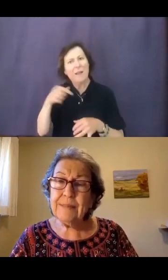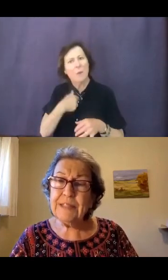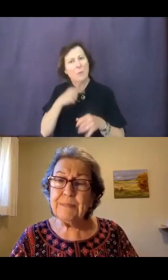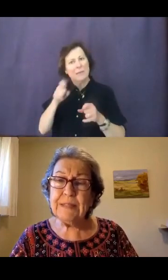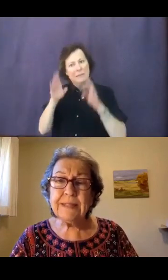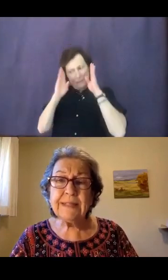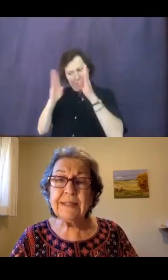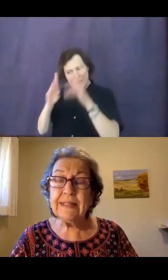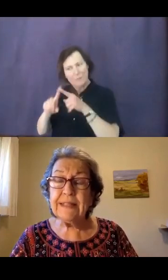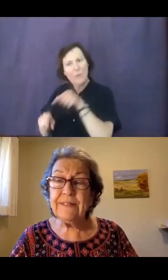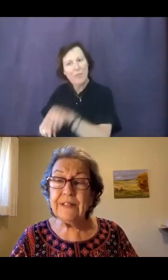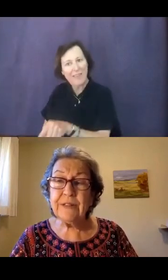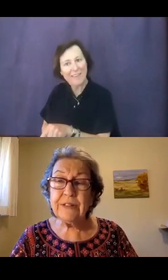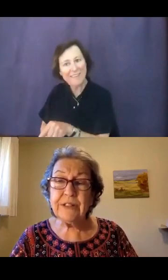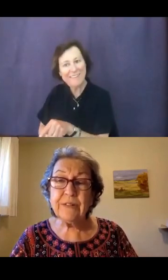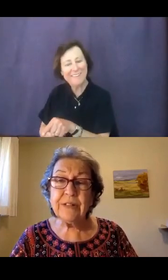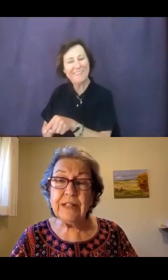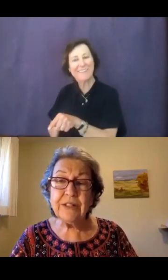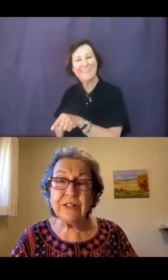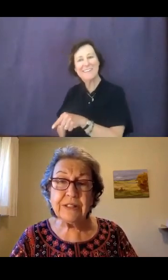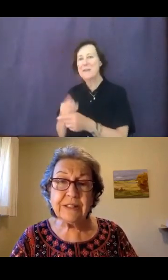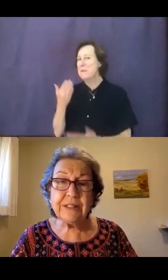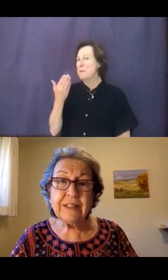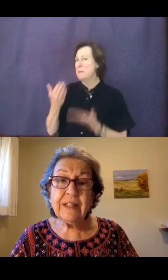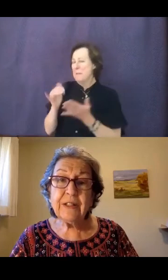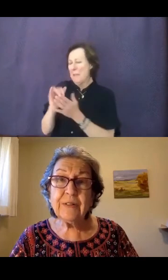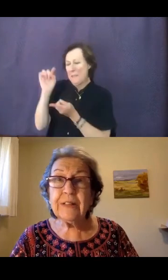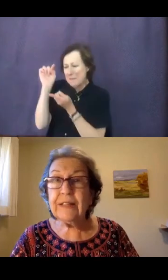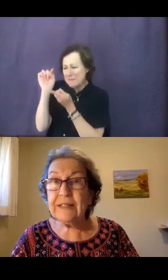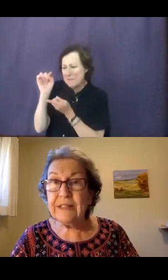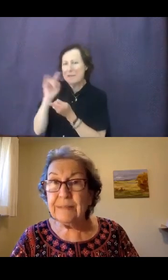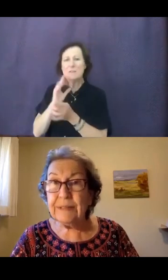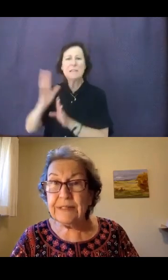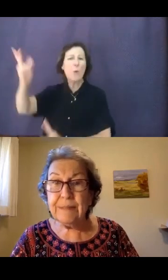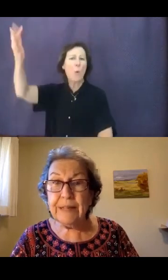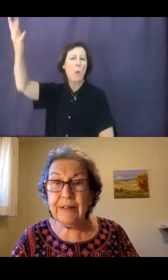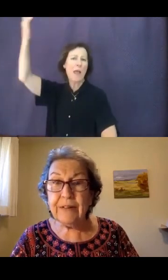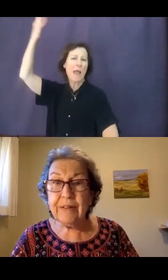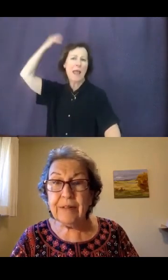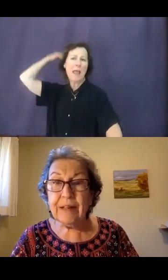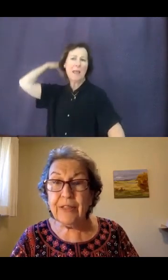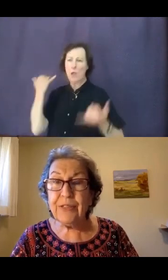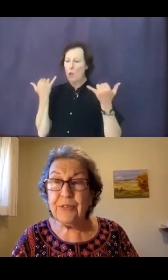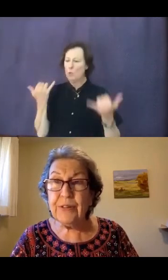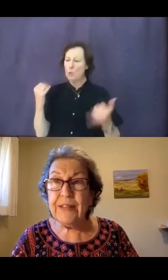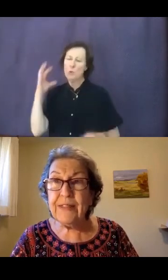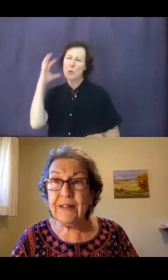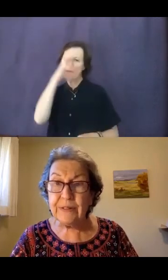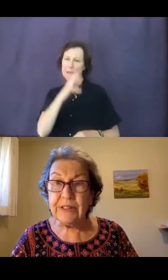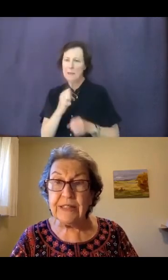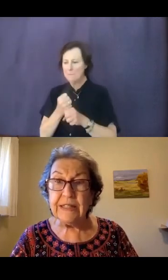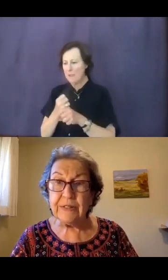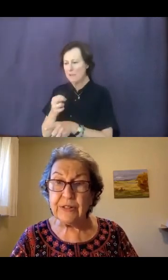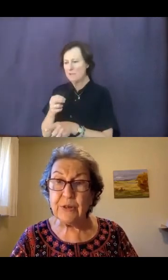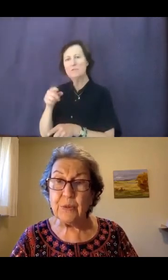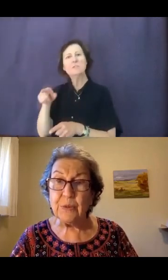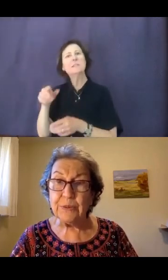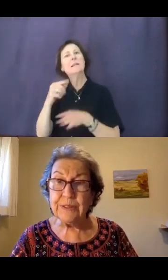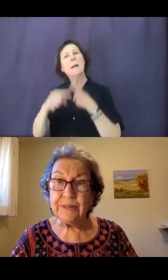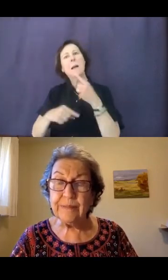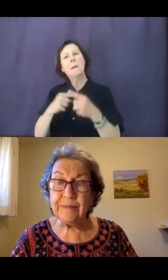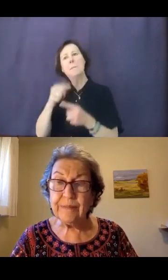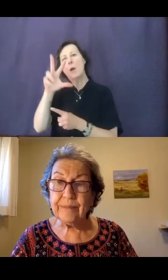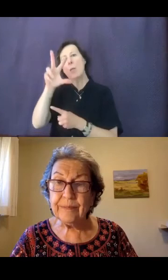Perhaps it's because the tiny figure is so ancient. Current estimates make her around 30,000 years old.